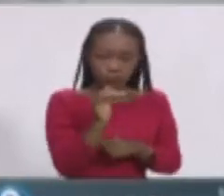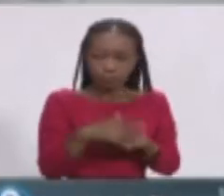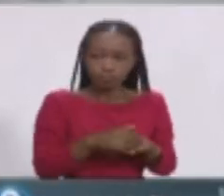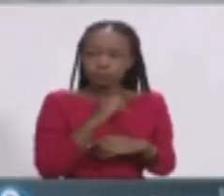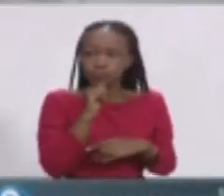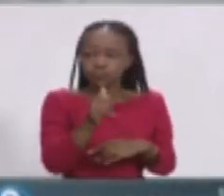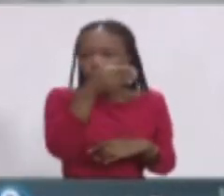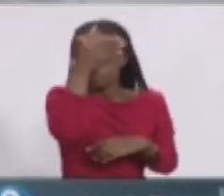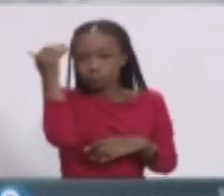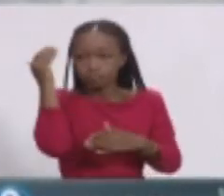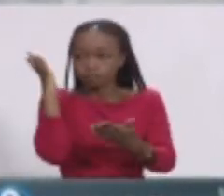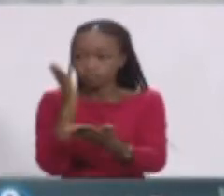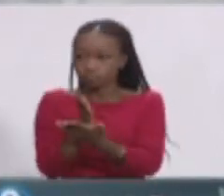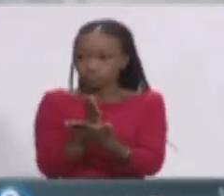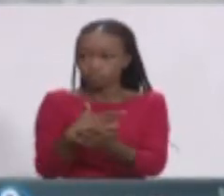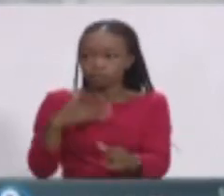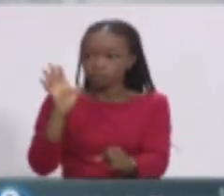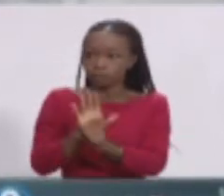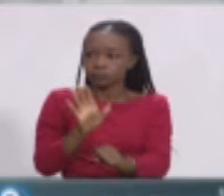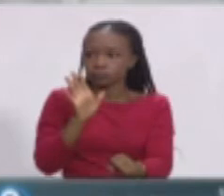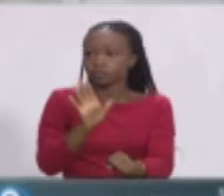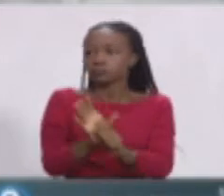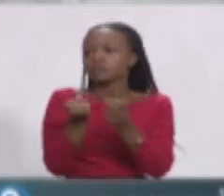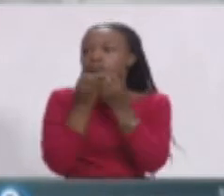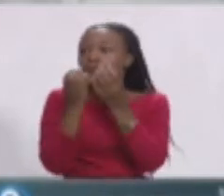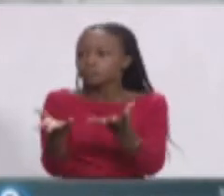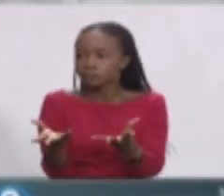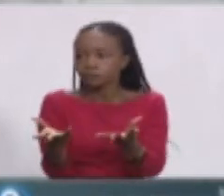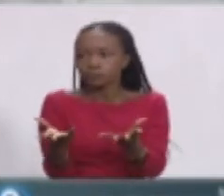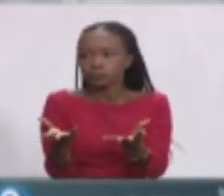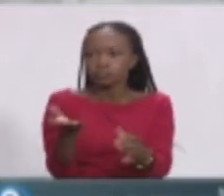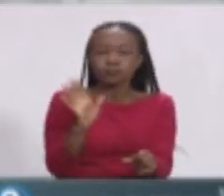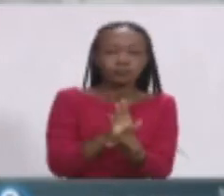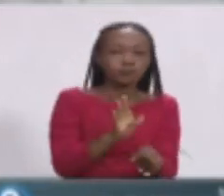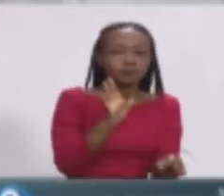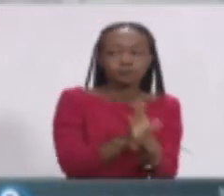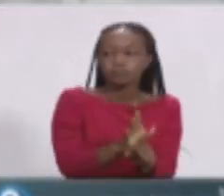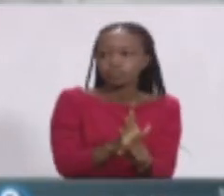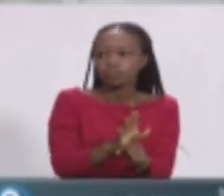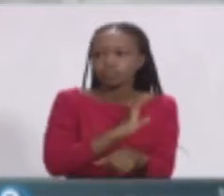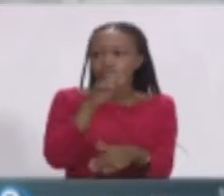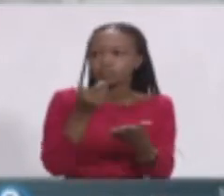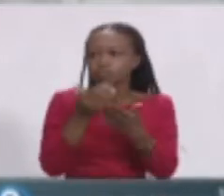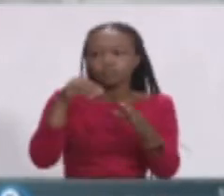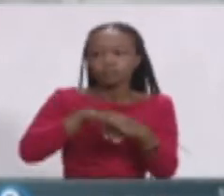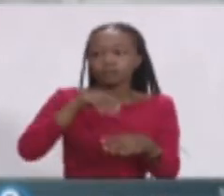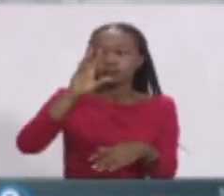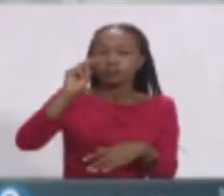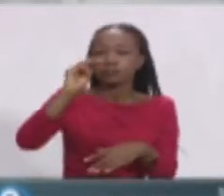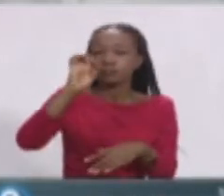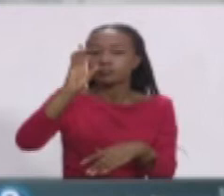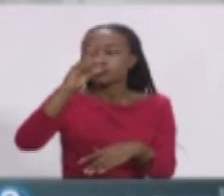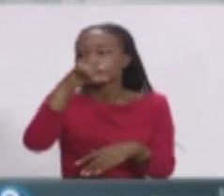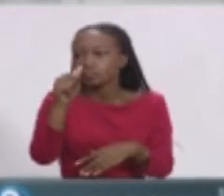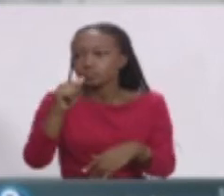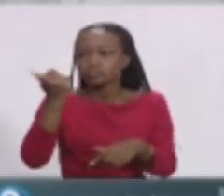forget the fact that there's so much information we are being bombarded with, so much information with all the social media. And every time you go